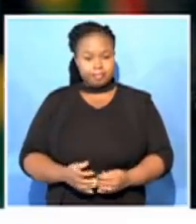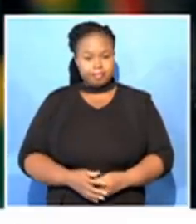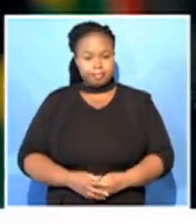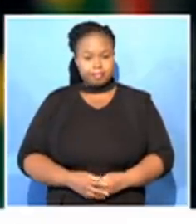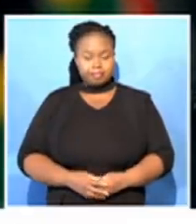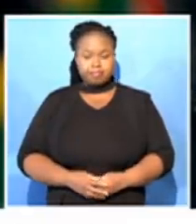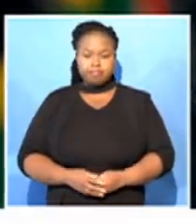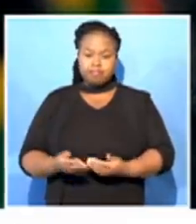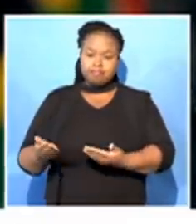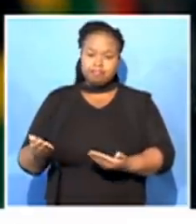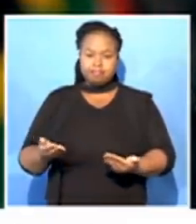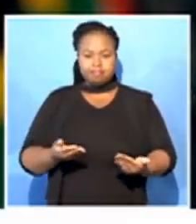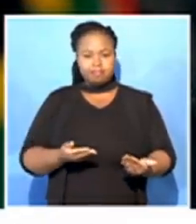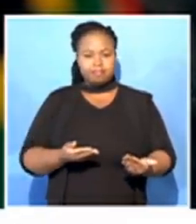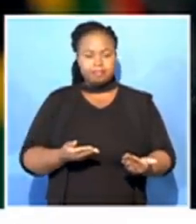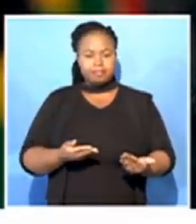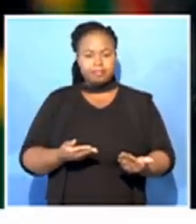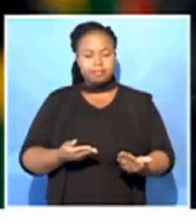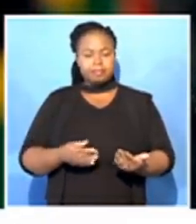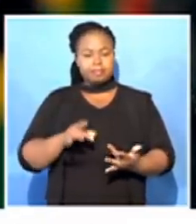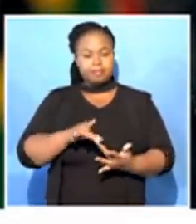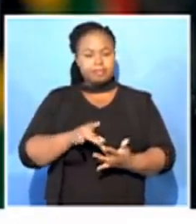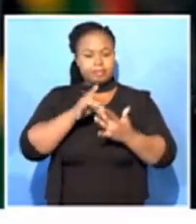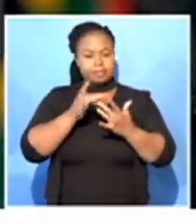to invite the president-elect